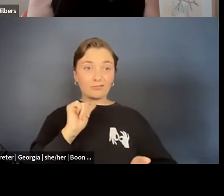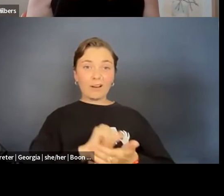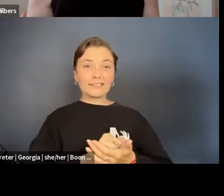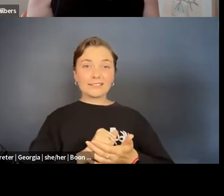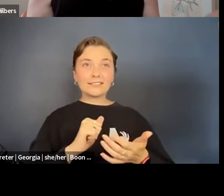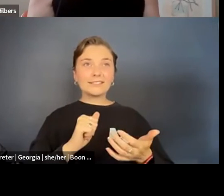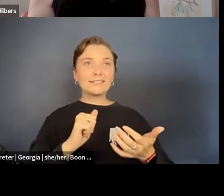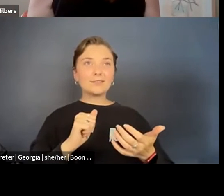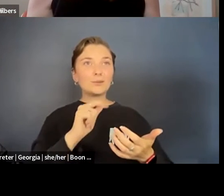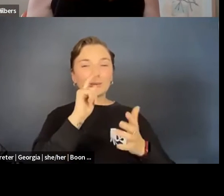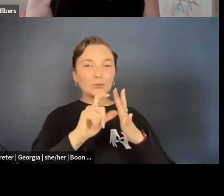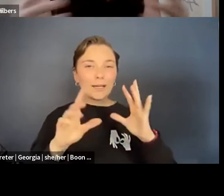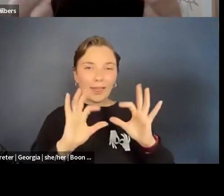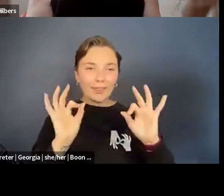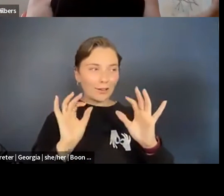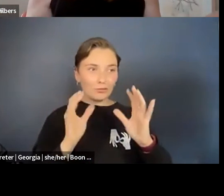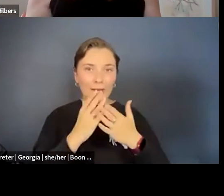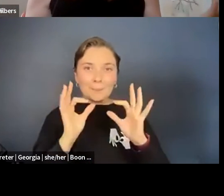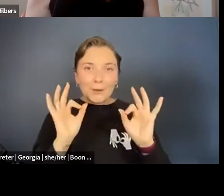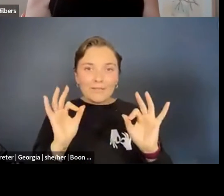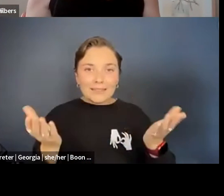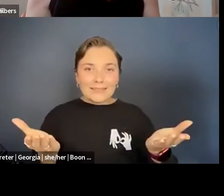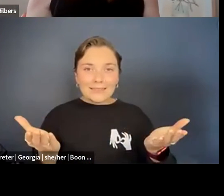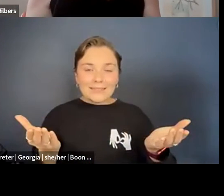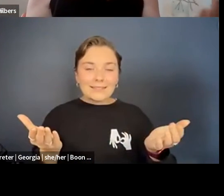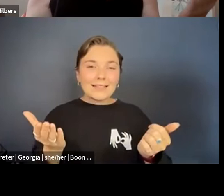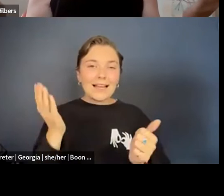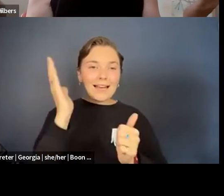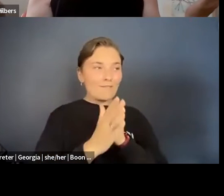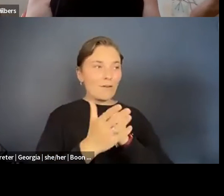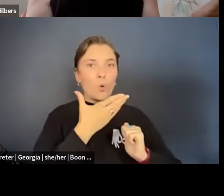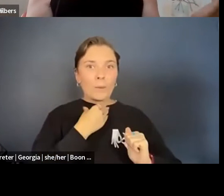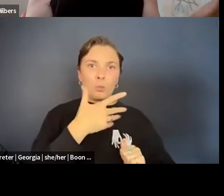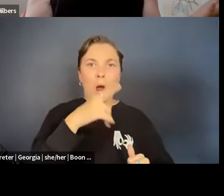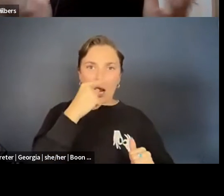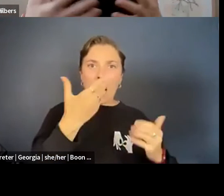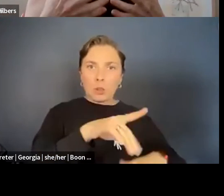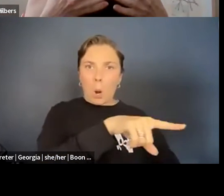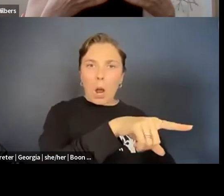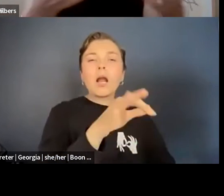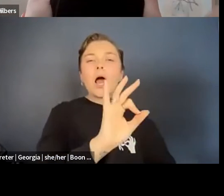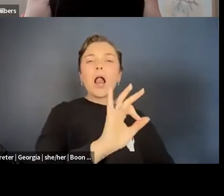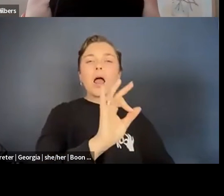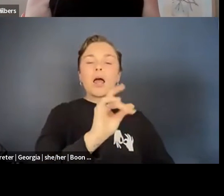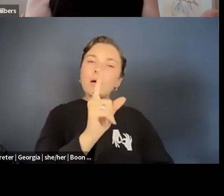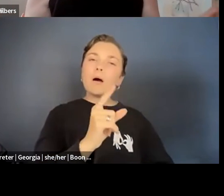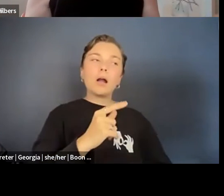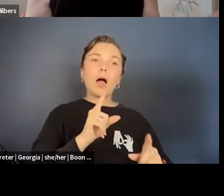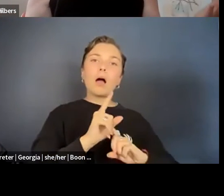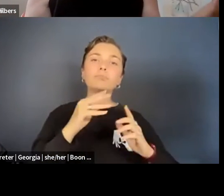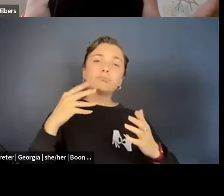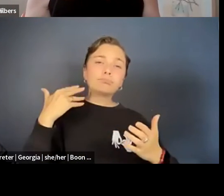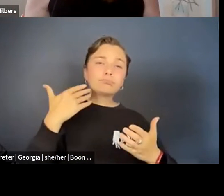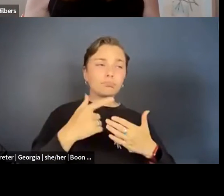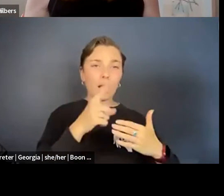else that we could have done. It was perfect. We never would wish him to die, but his that journey that we all had